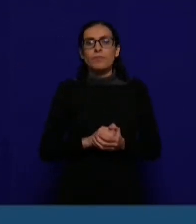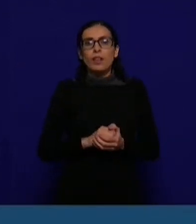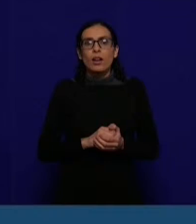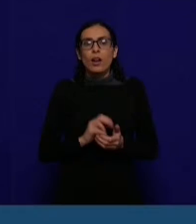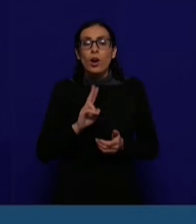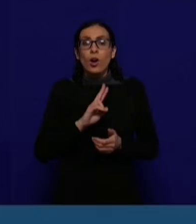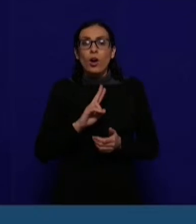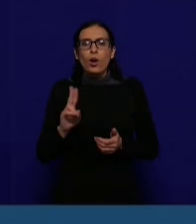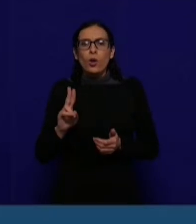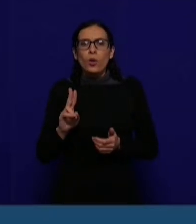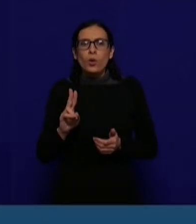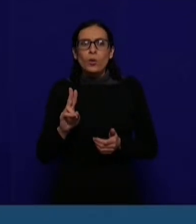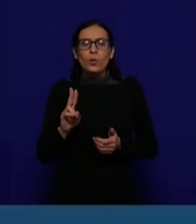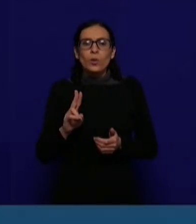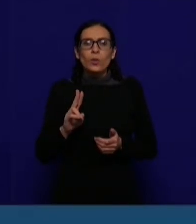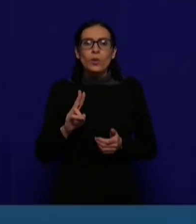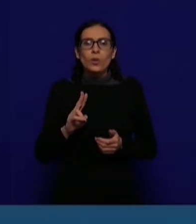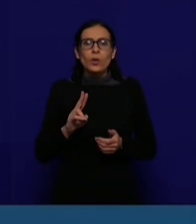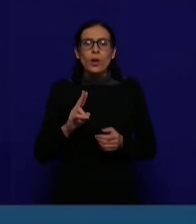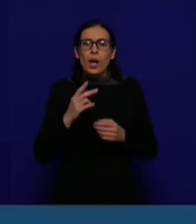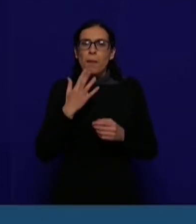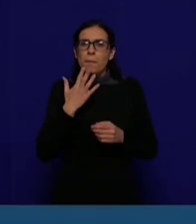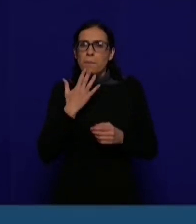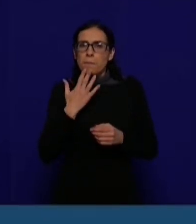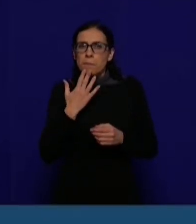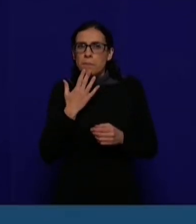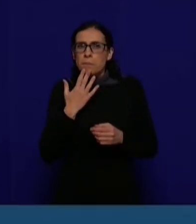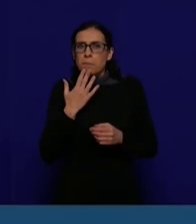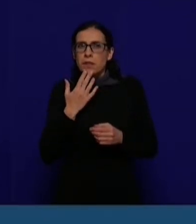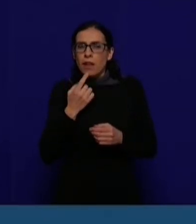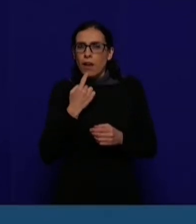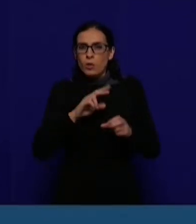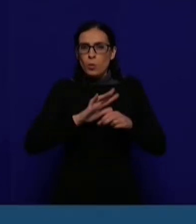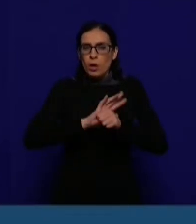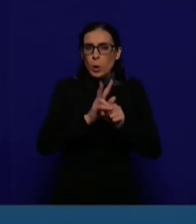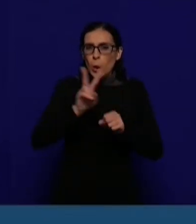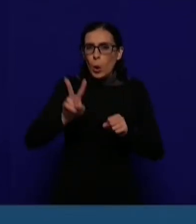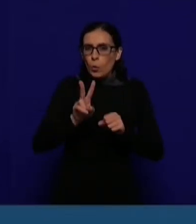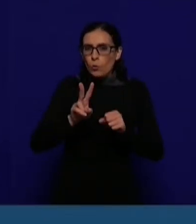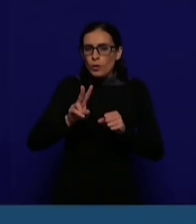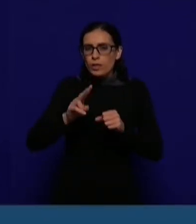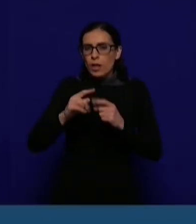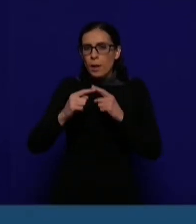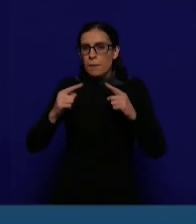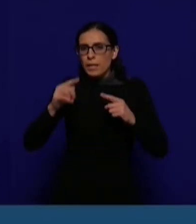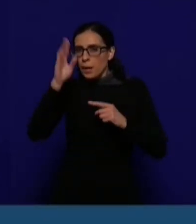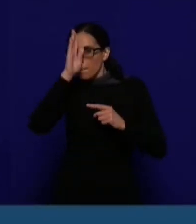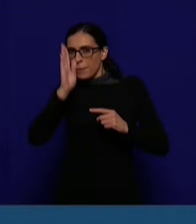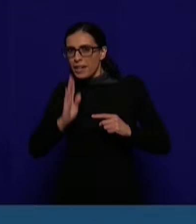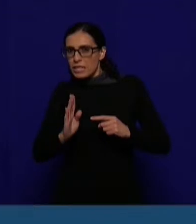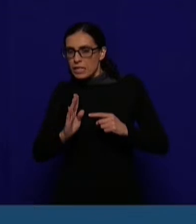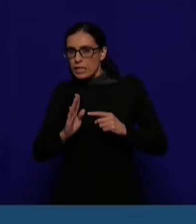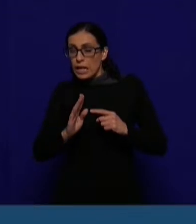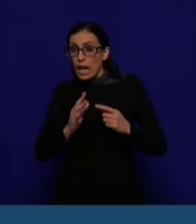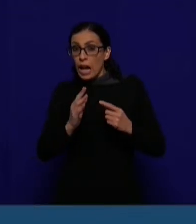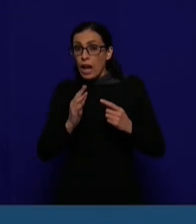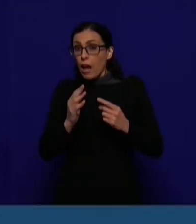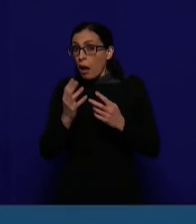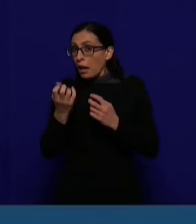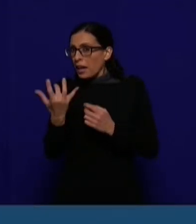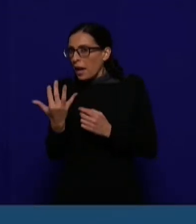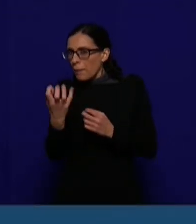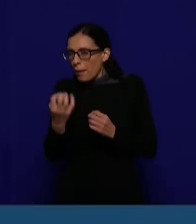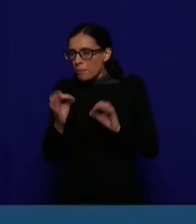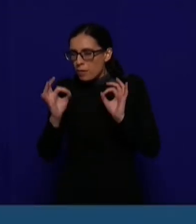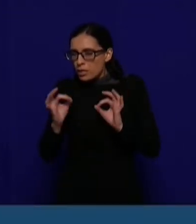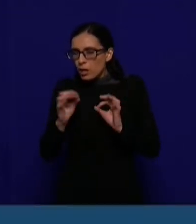but you just gave the numbers on the Brazil variant, if we have seen any increases and whether we have any Indian Indian